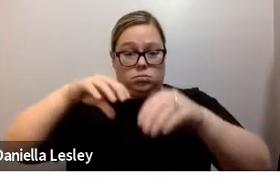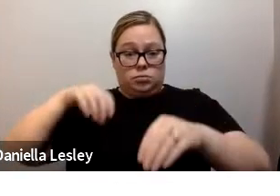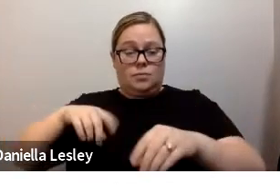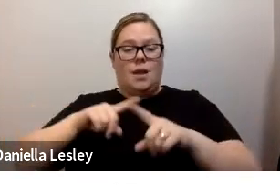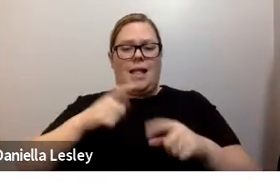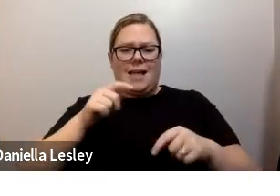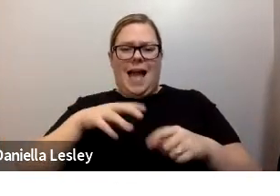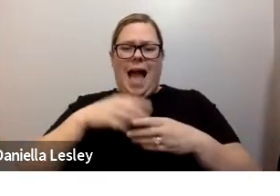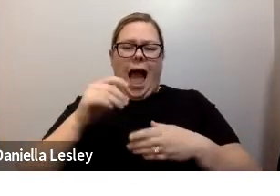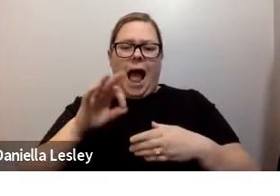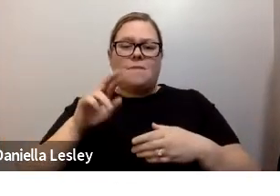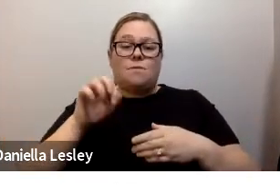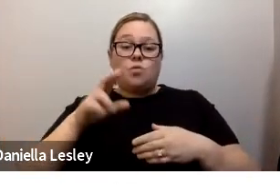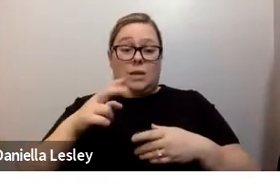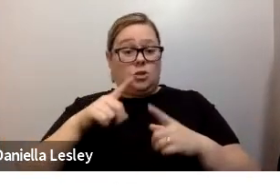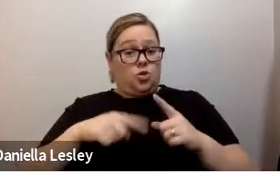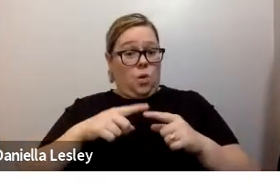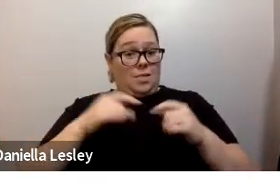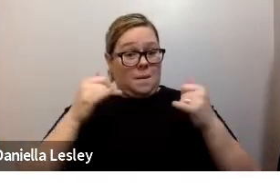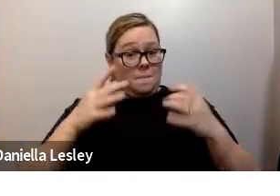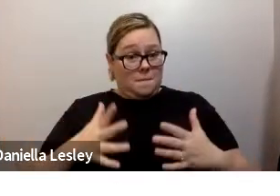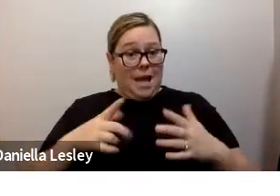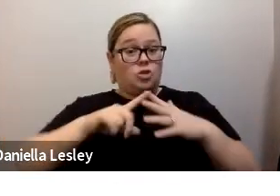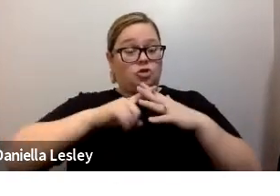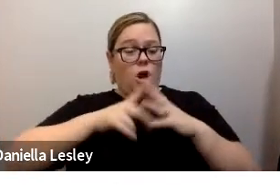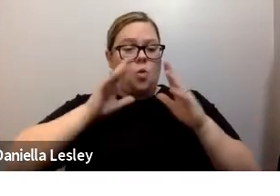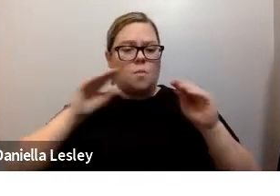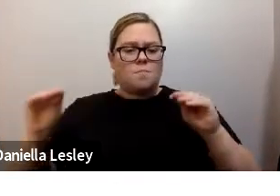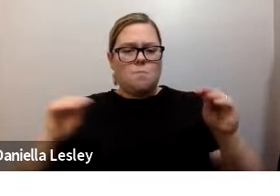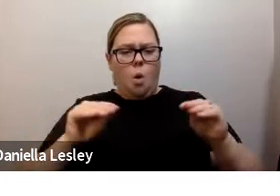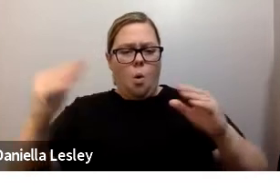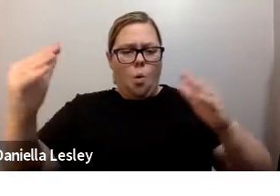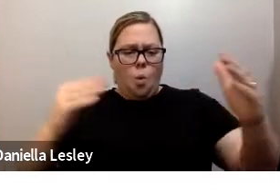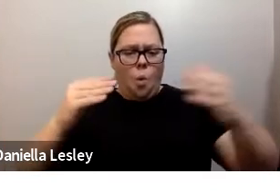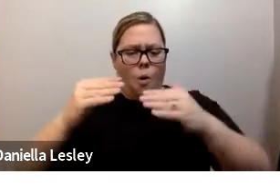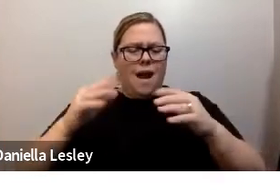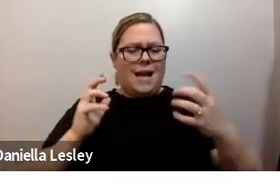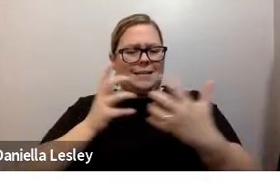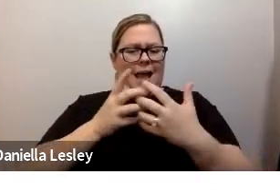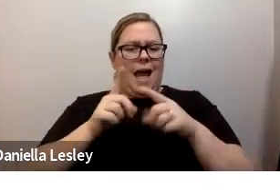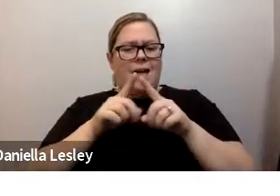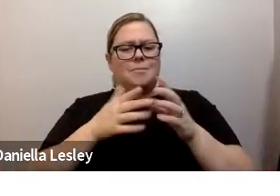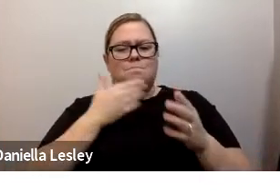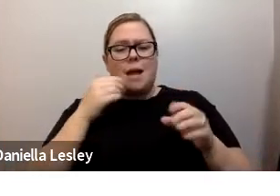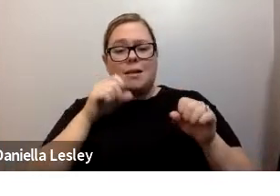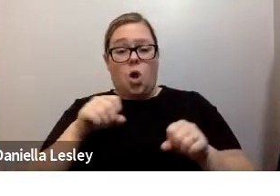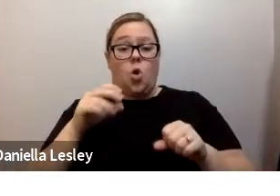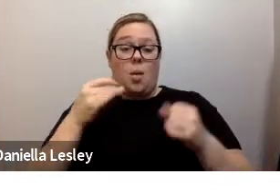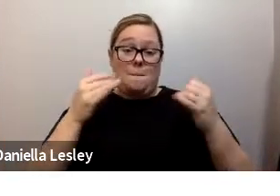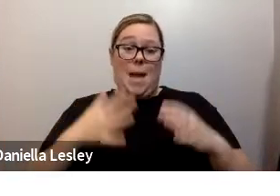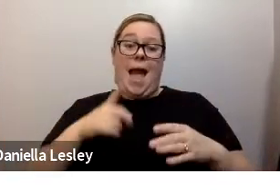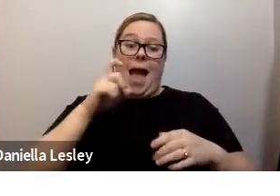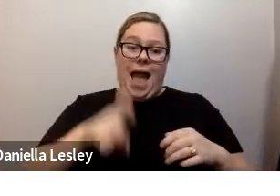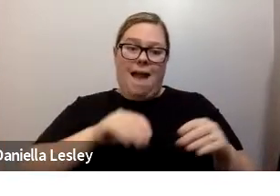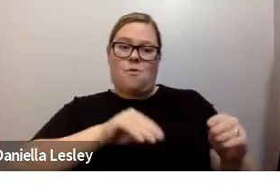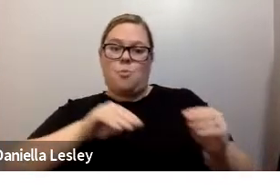reach. When the player starts, we move them in accordingly, and we try to adapt them as best we can so that the player has to move in